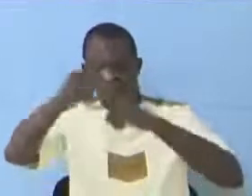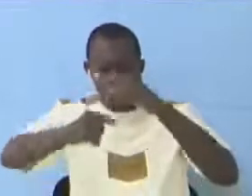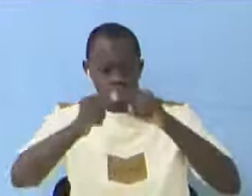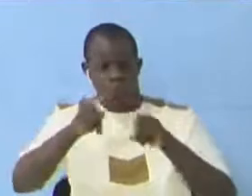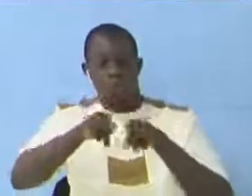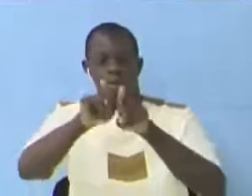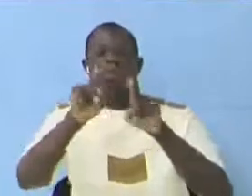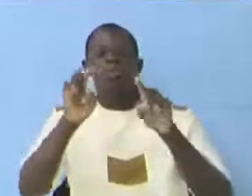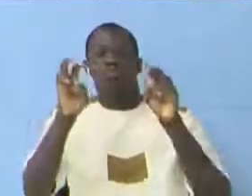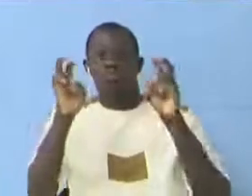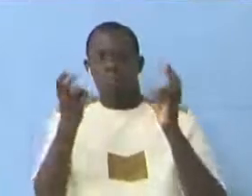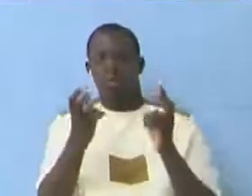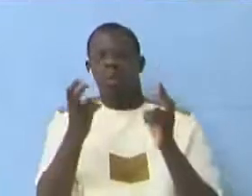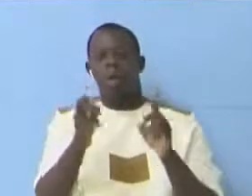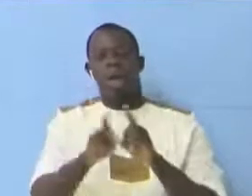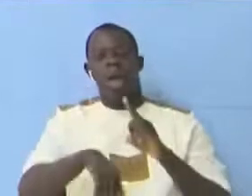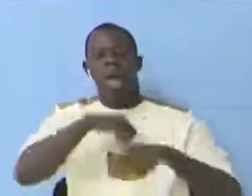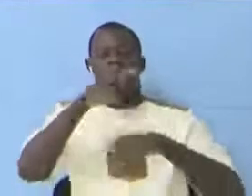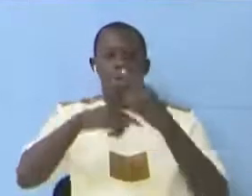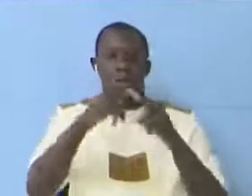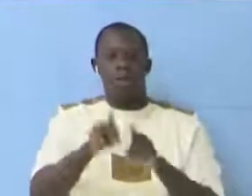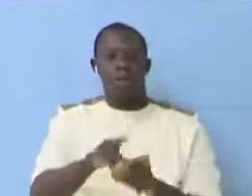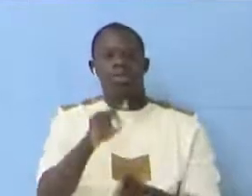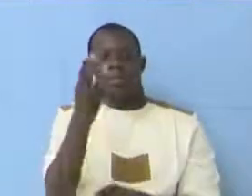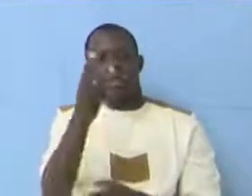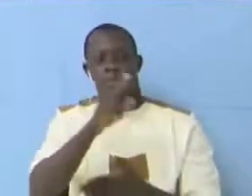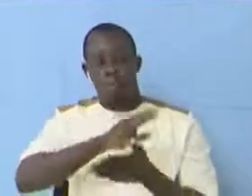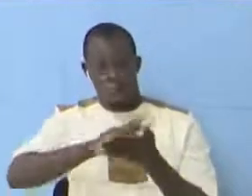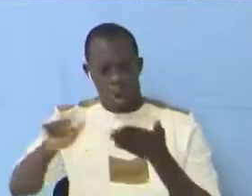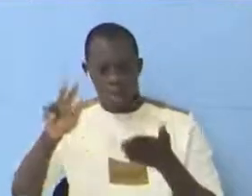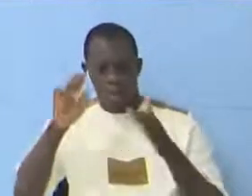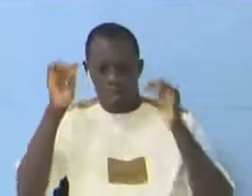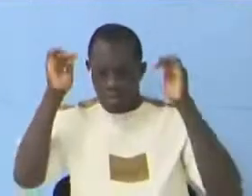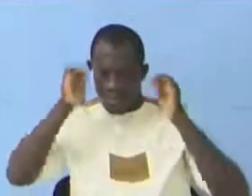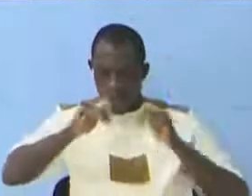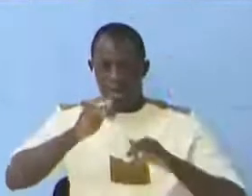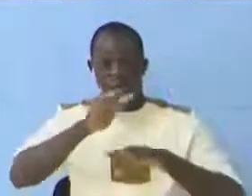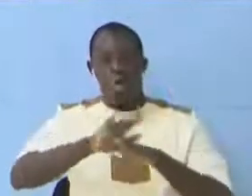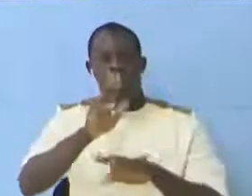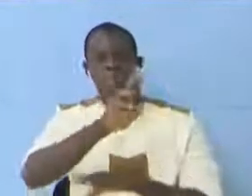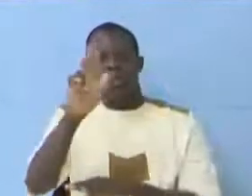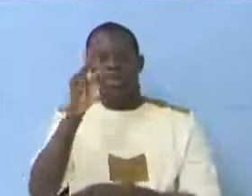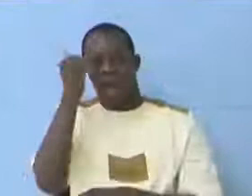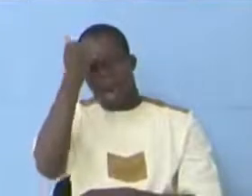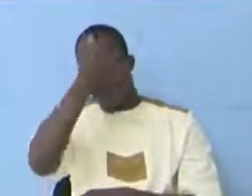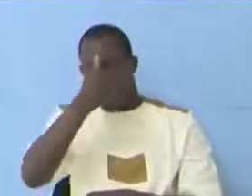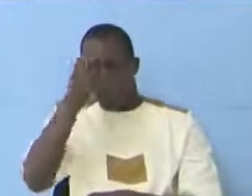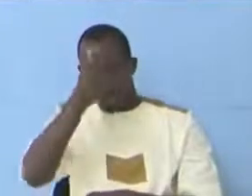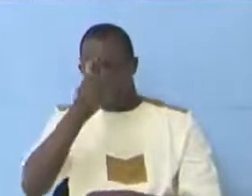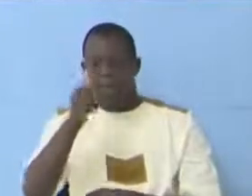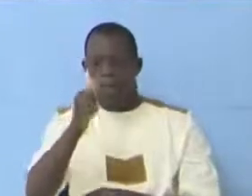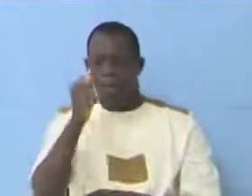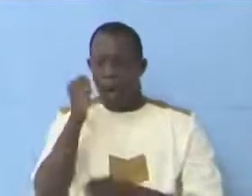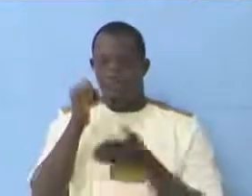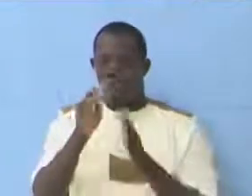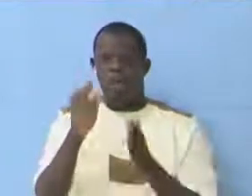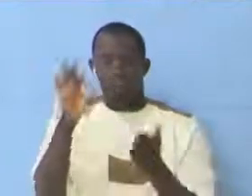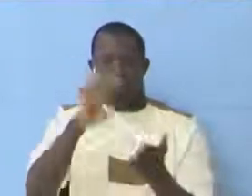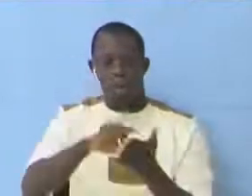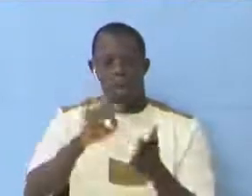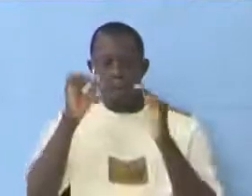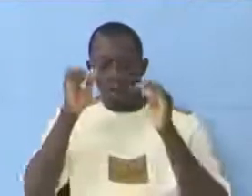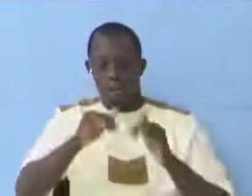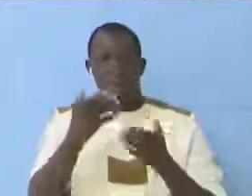our theme for this 3-week session on the West African migrants. So that's the end of